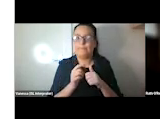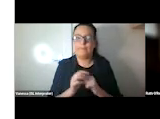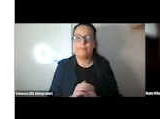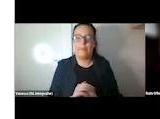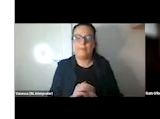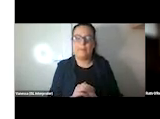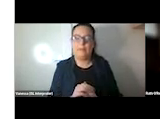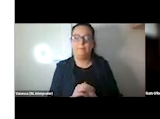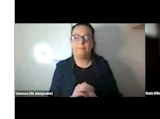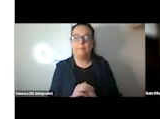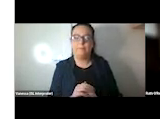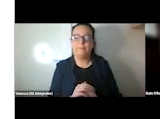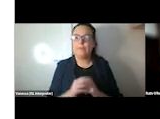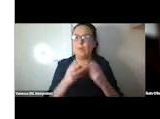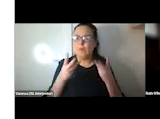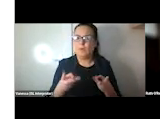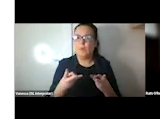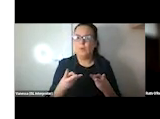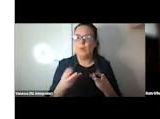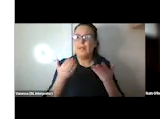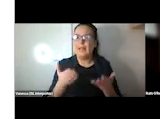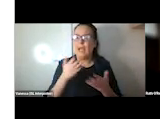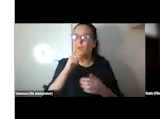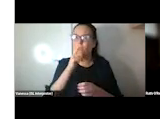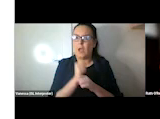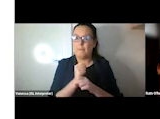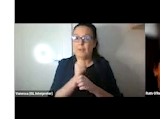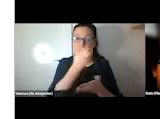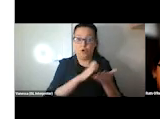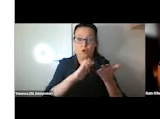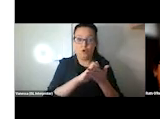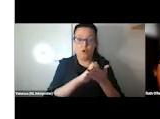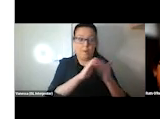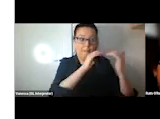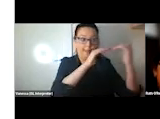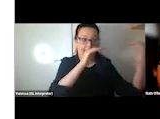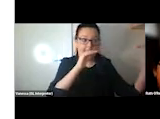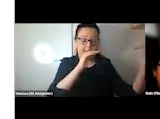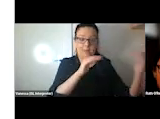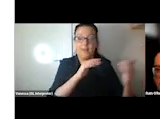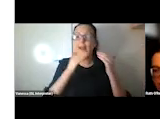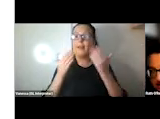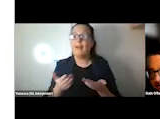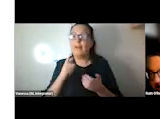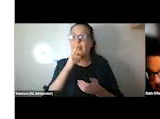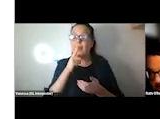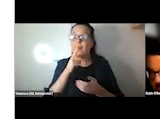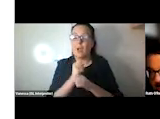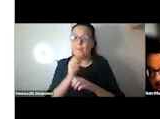So I wanted then to move from a European level to a national level and talk a little bit about our own Disability